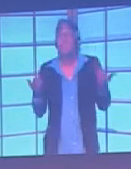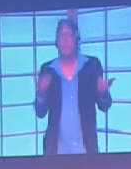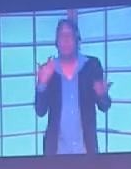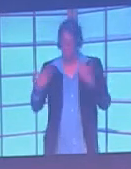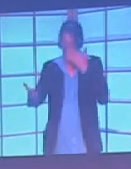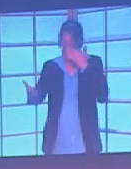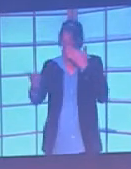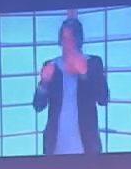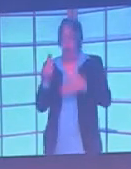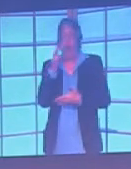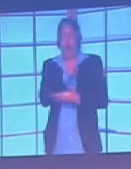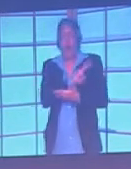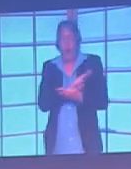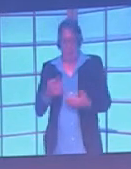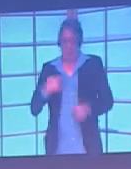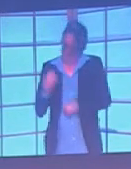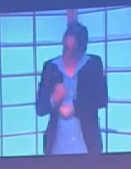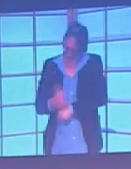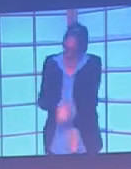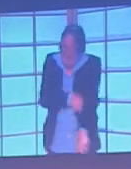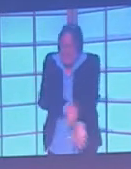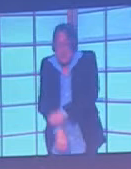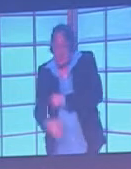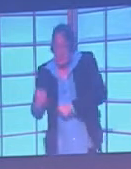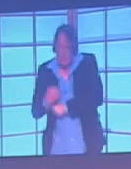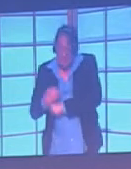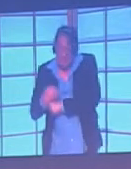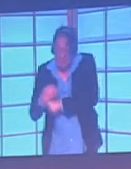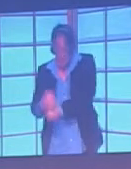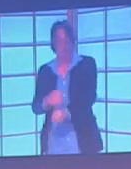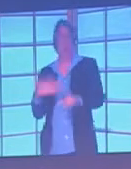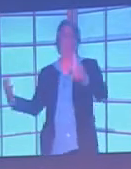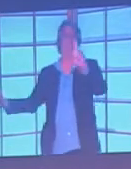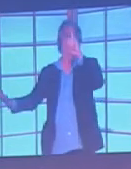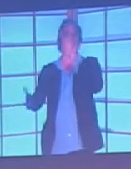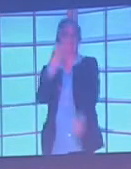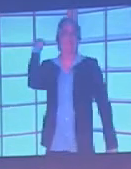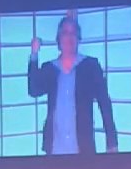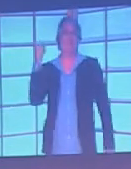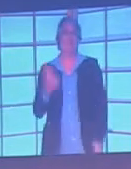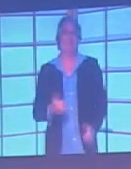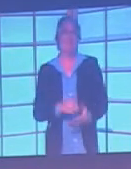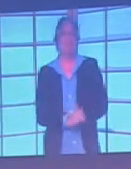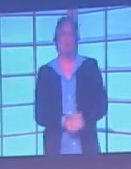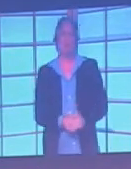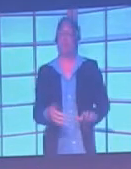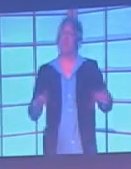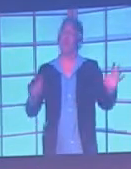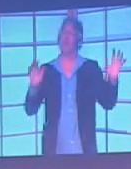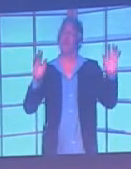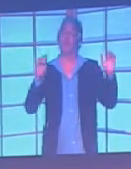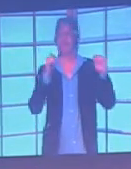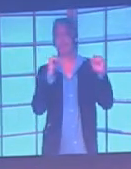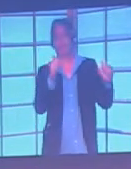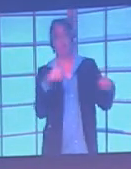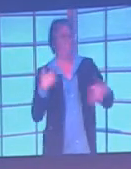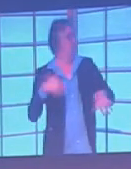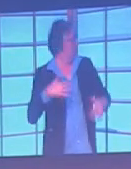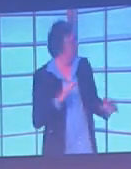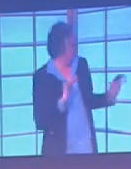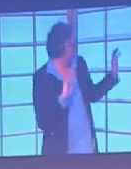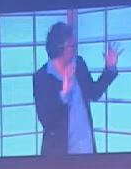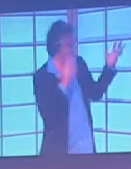was very hard work, and we did it. Well, I mean, once again, a huge congratulations. It just goes